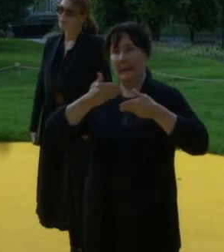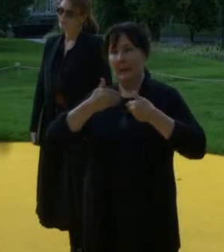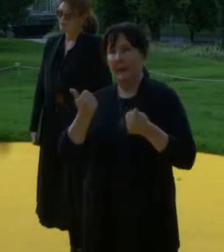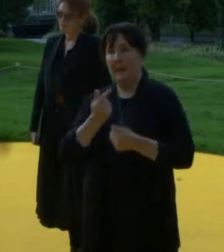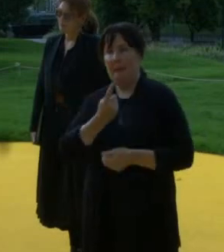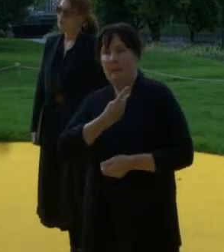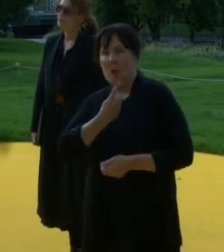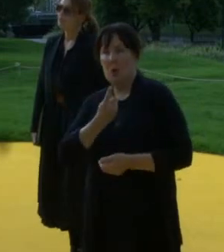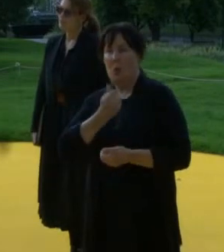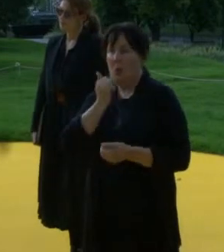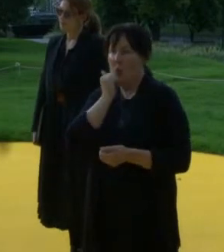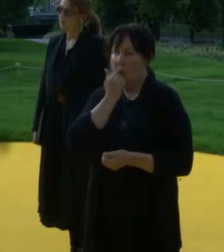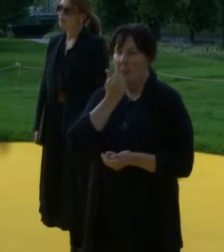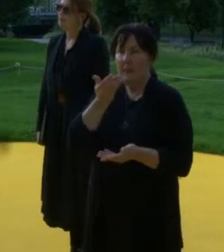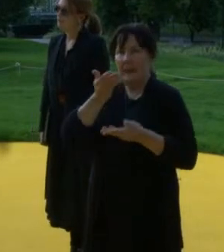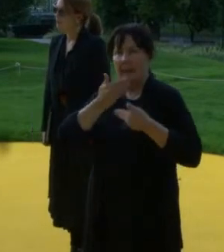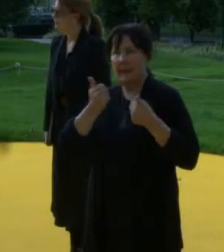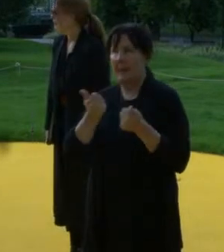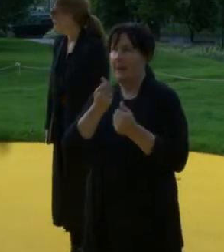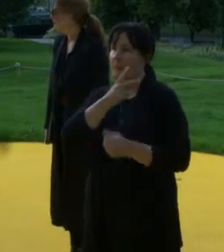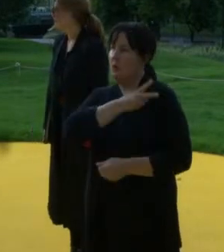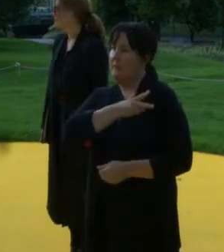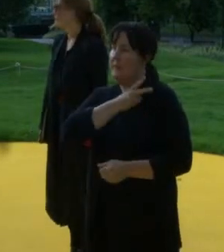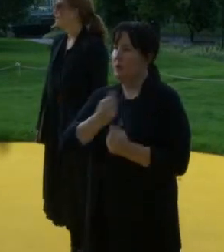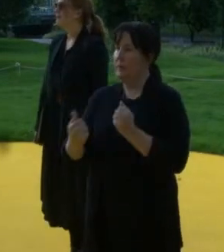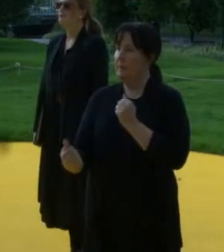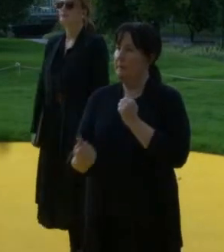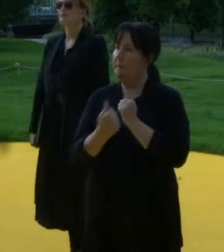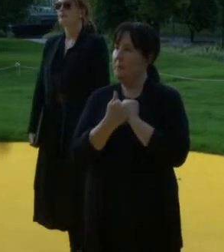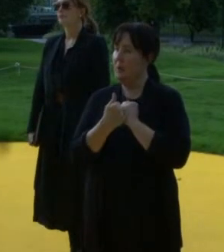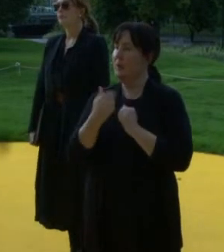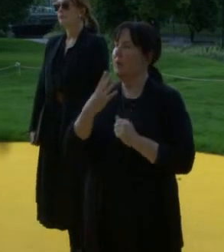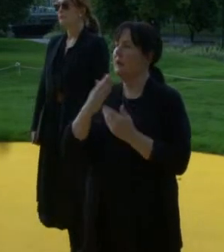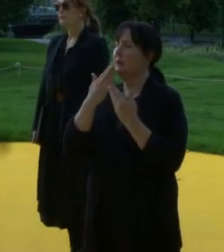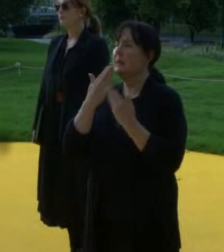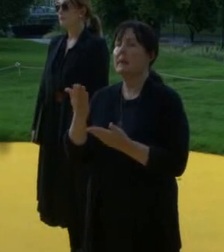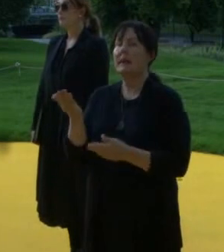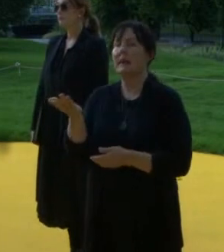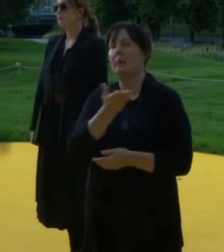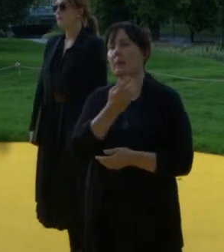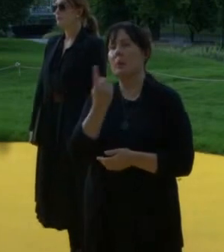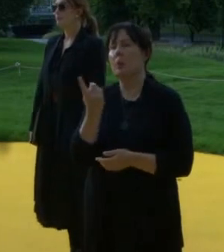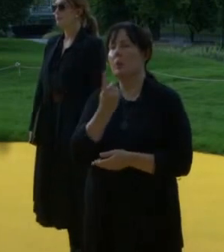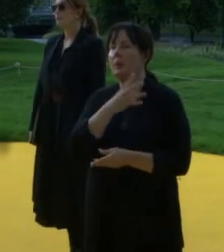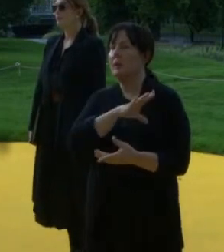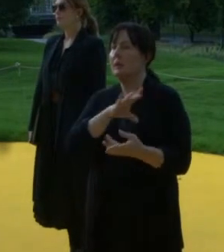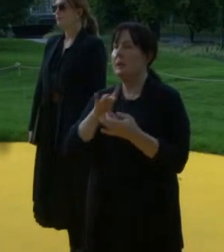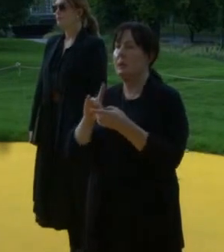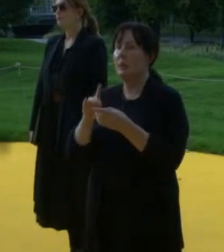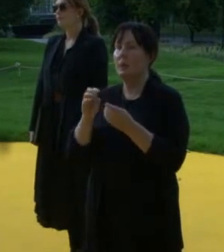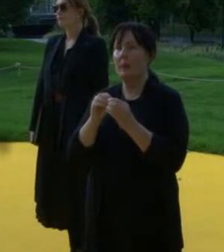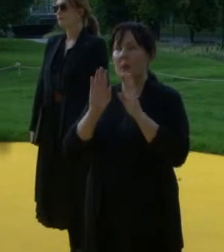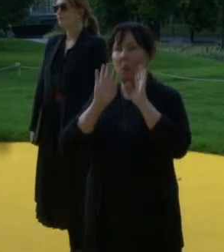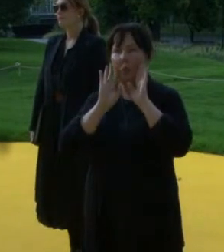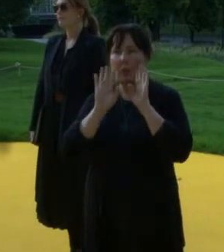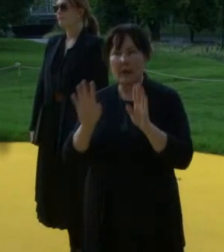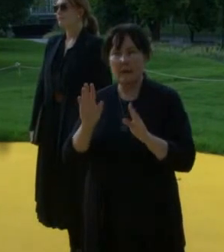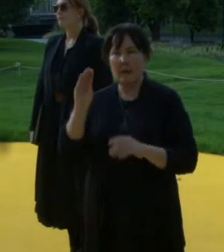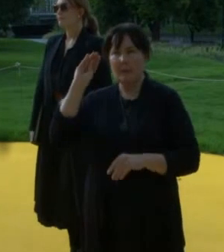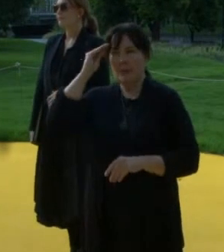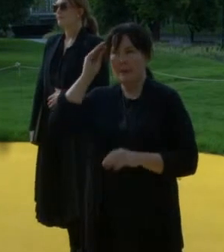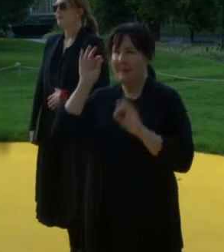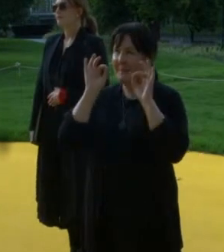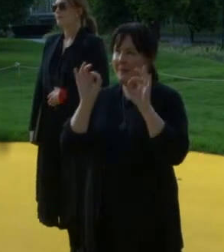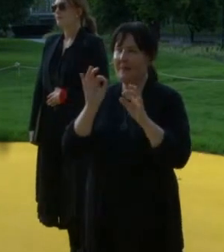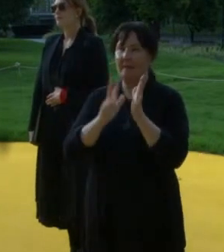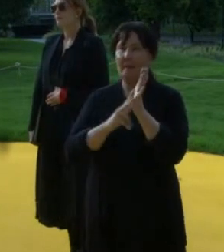warmth and terrific professional support. I also want to thank everyone associated with this wonderful prize, especially the Victorian